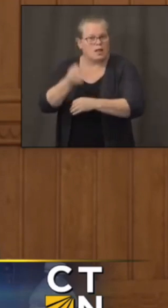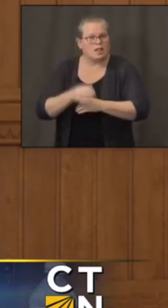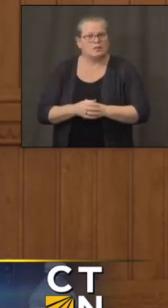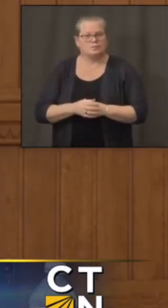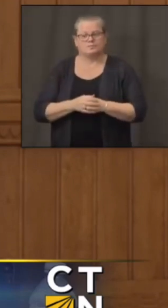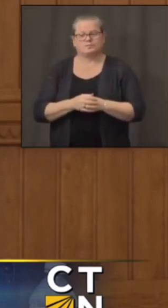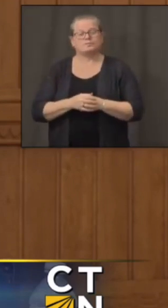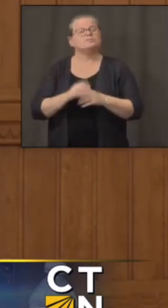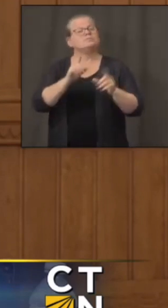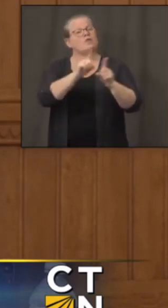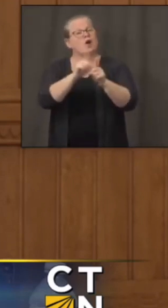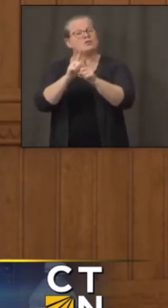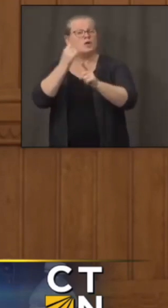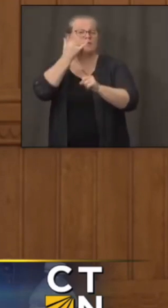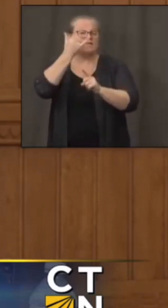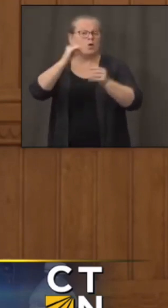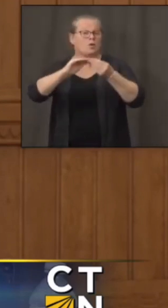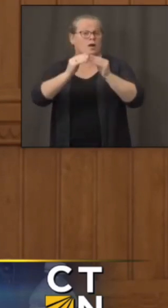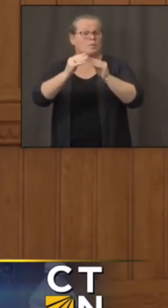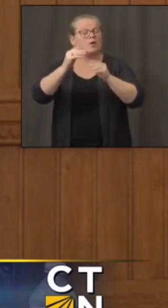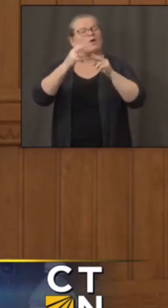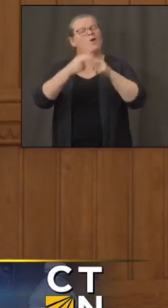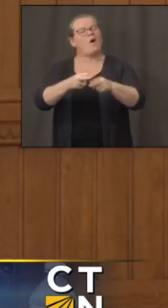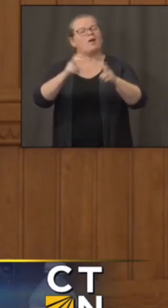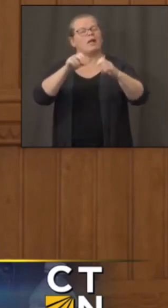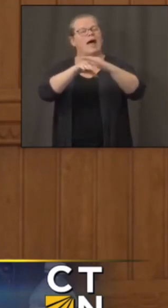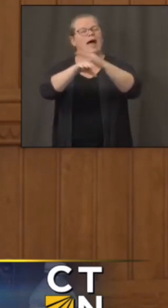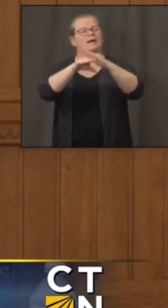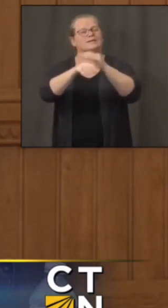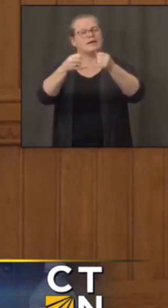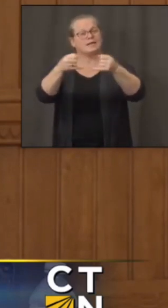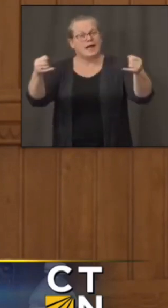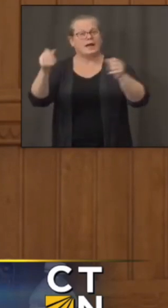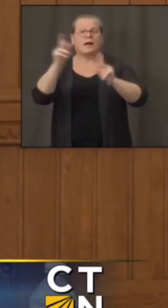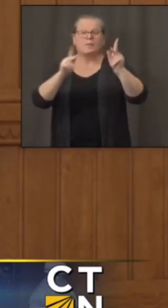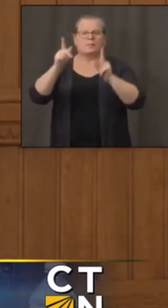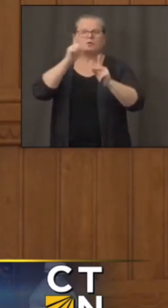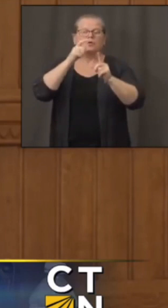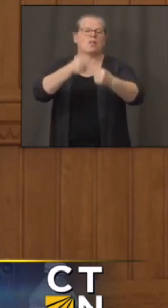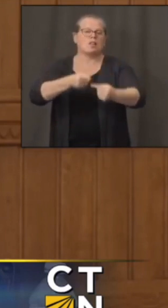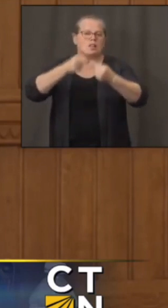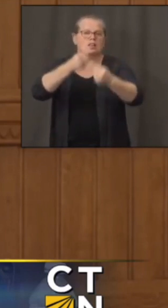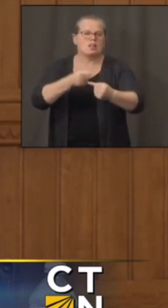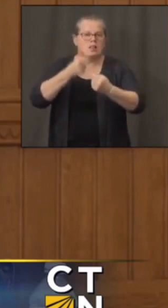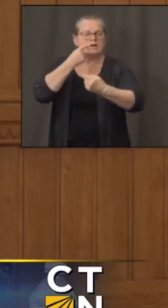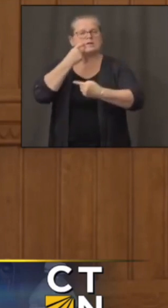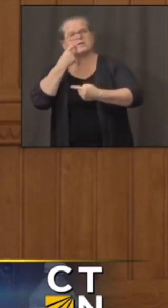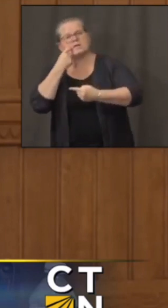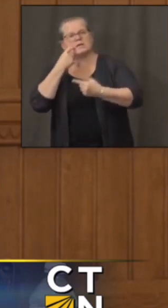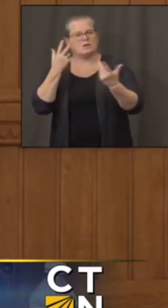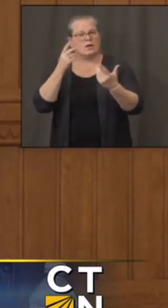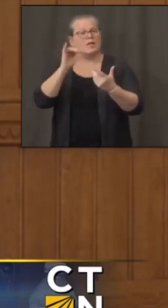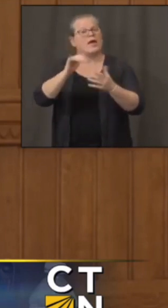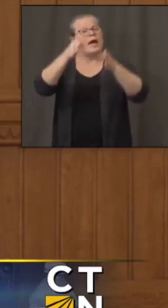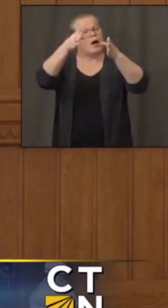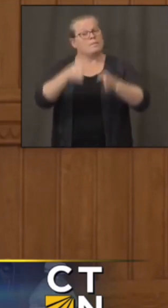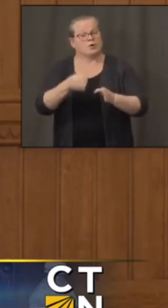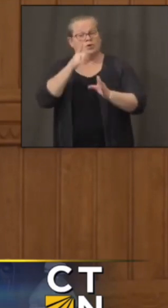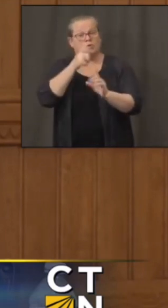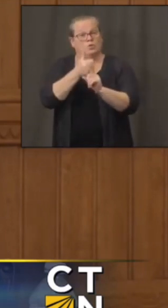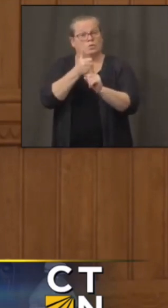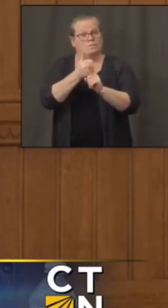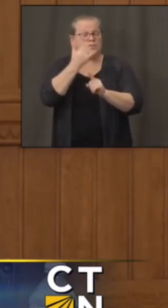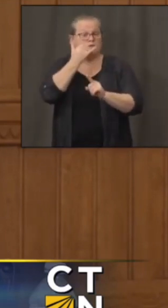this is our access line to help people who may be struggling with substance use disorders. This is a line where a person can call, so the number